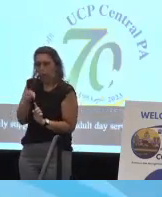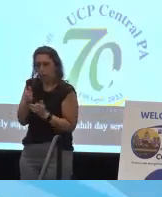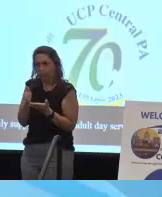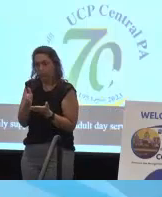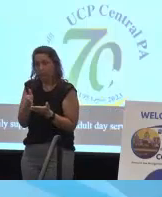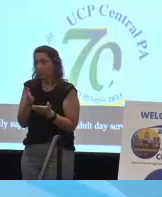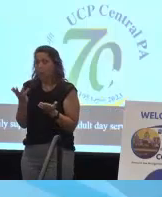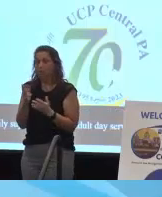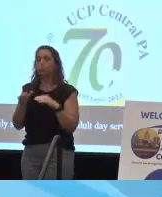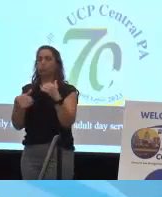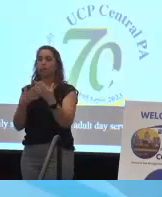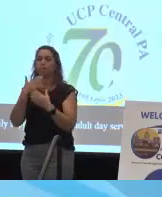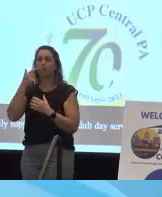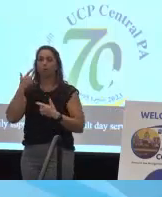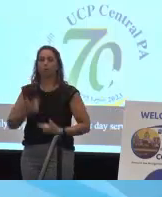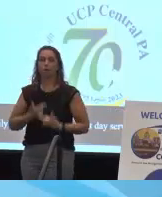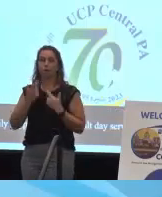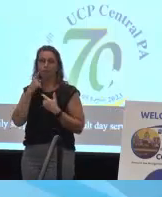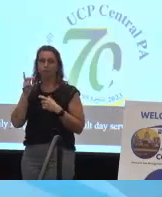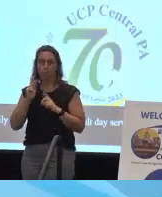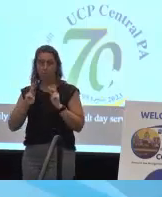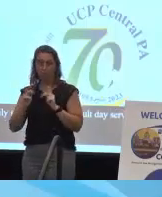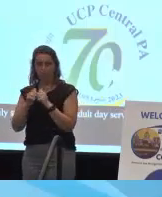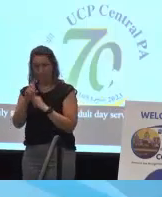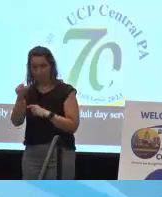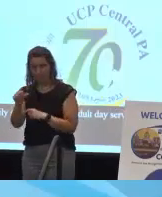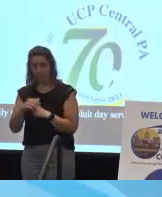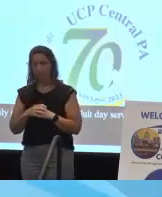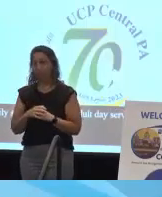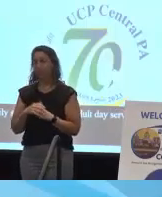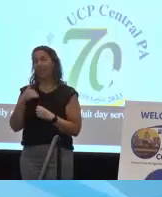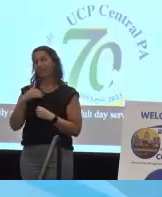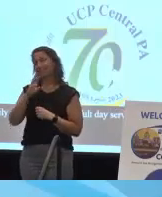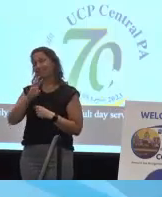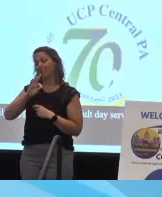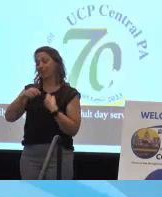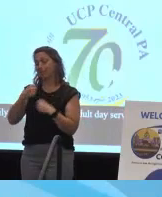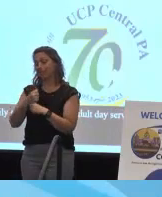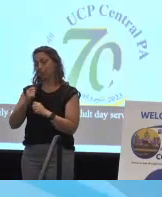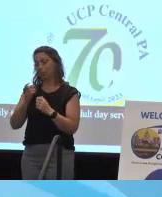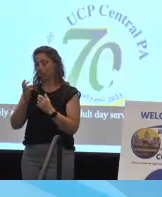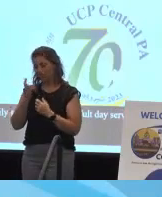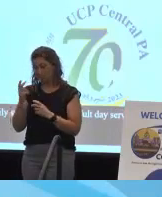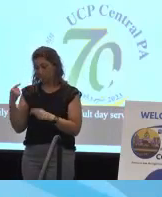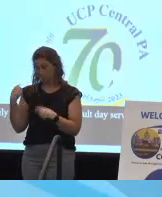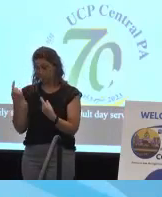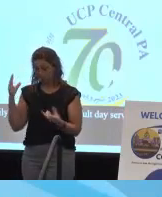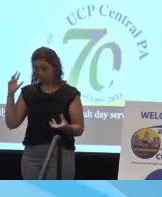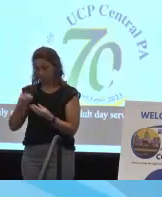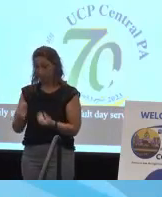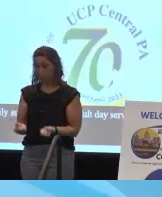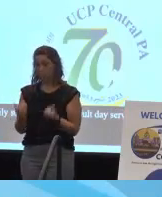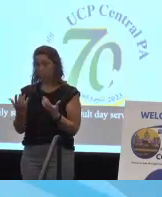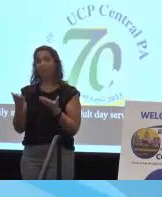needs. UCP Central PA has a 69-year history of providing comprehensive and innovative services